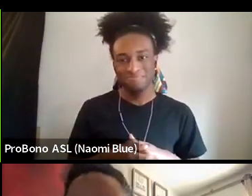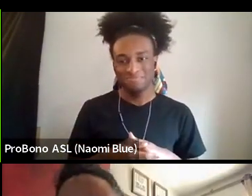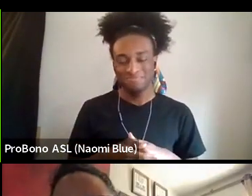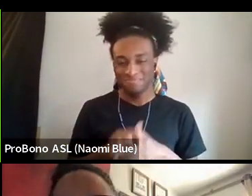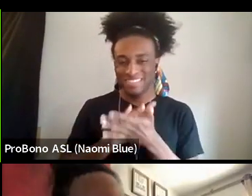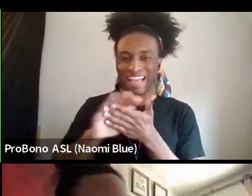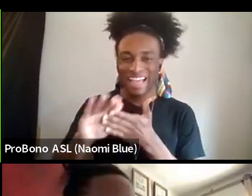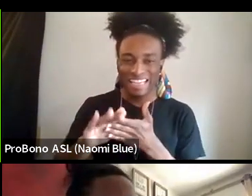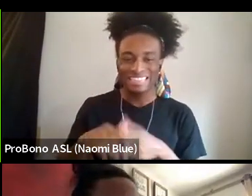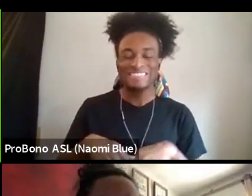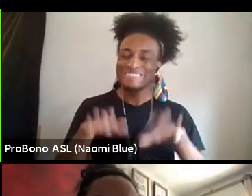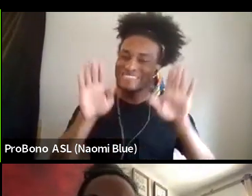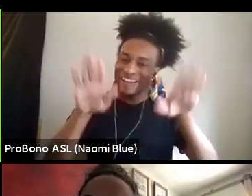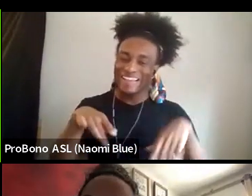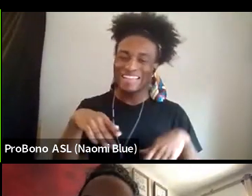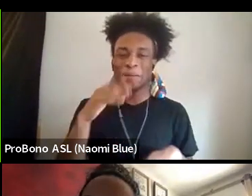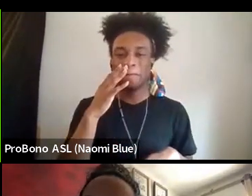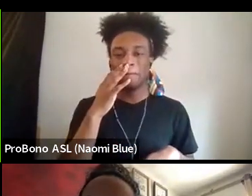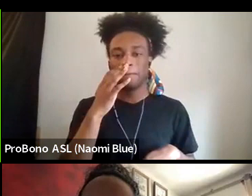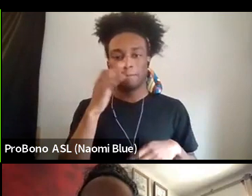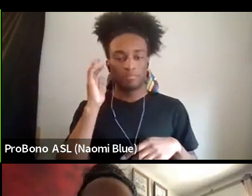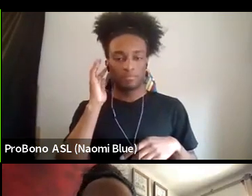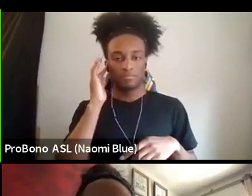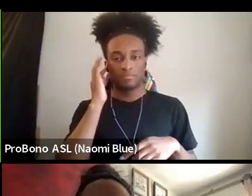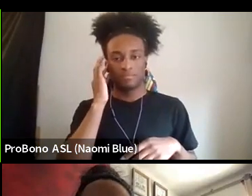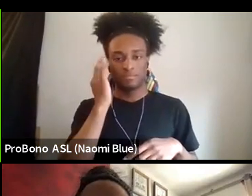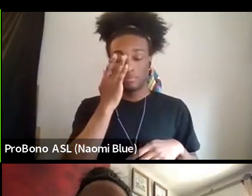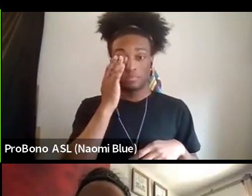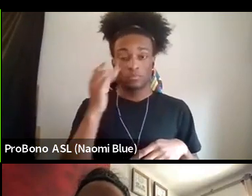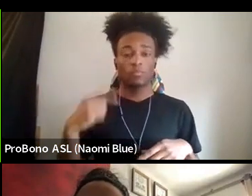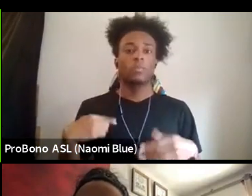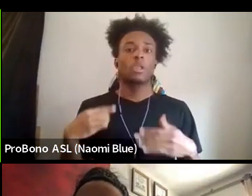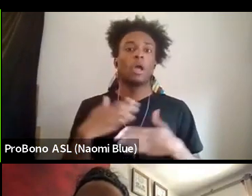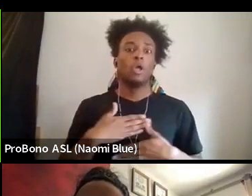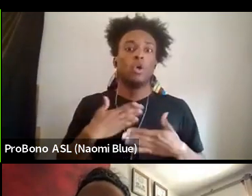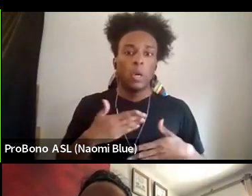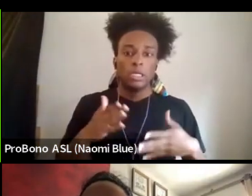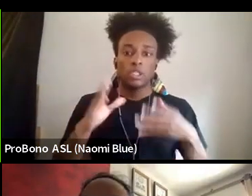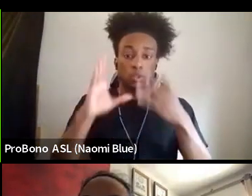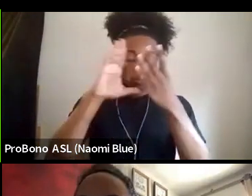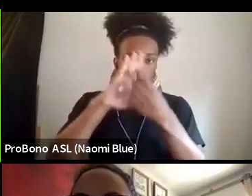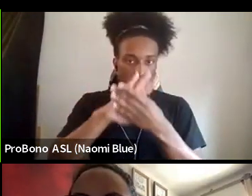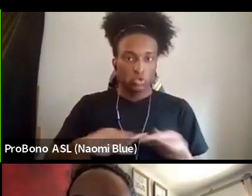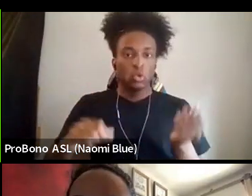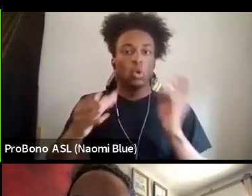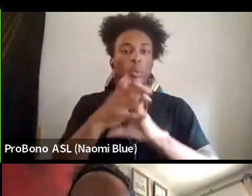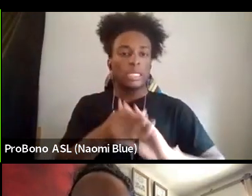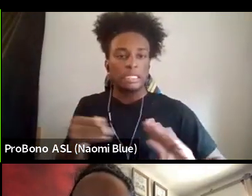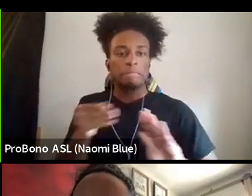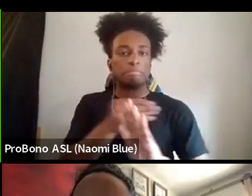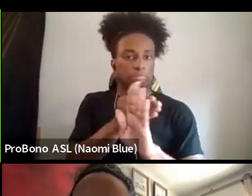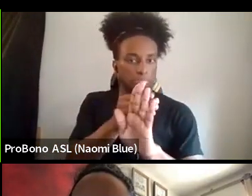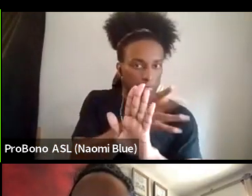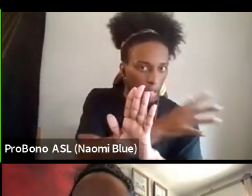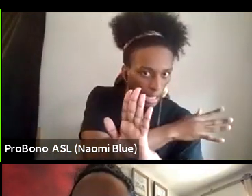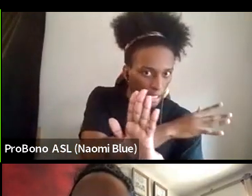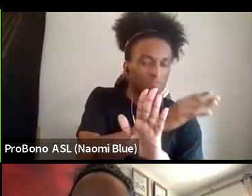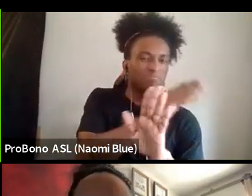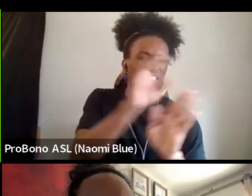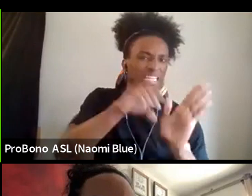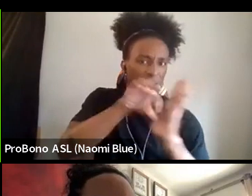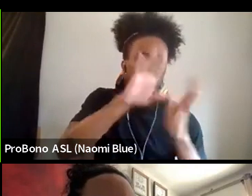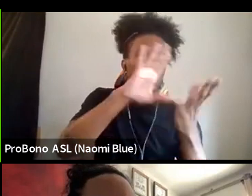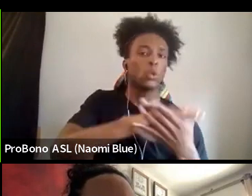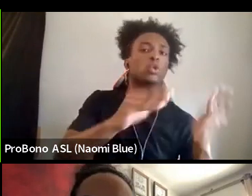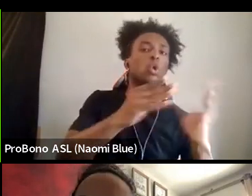Nice. Great. Also like how exposition kept happening in action. So,